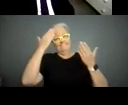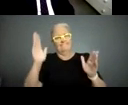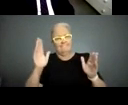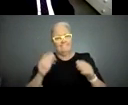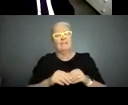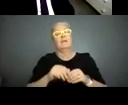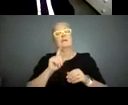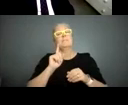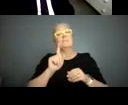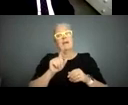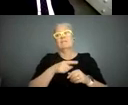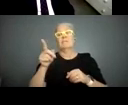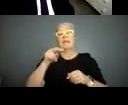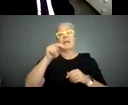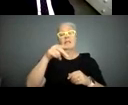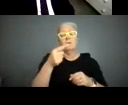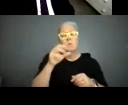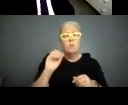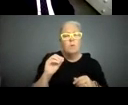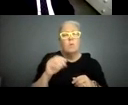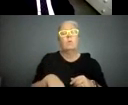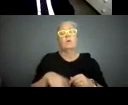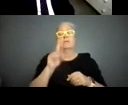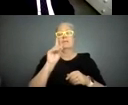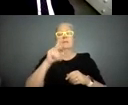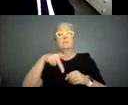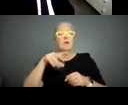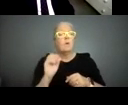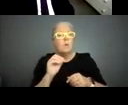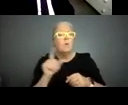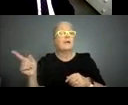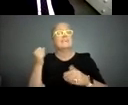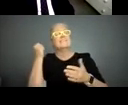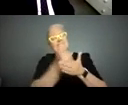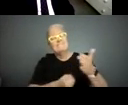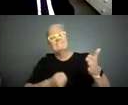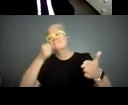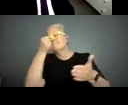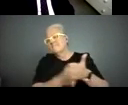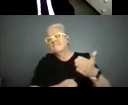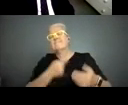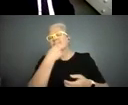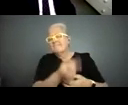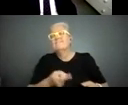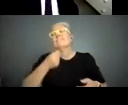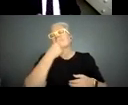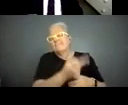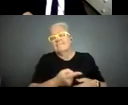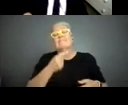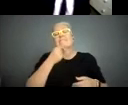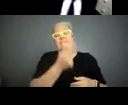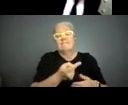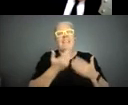non-governmental organizations, of DPOs, this is now being considered in a big way. And I'm sure in the